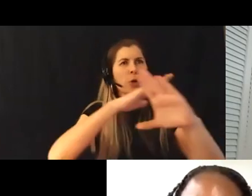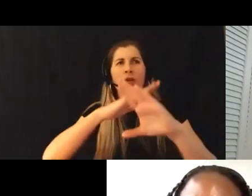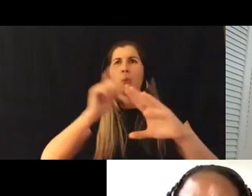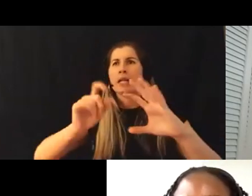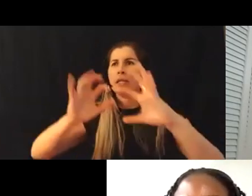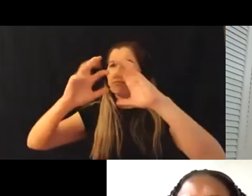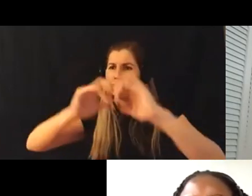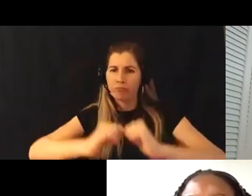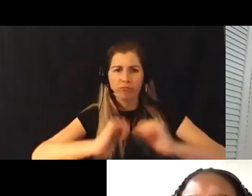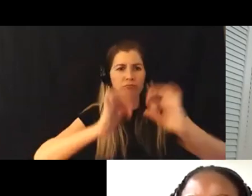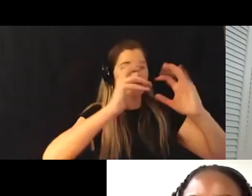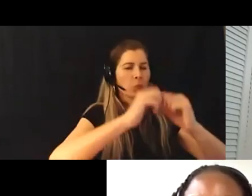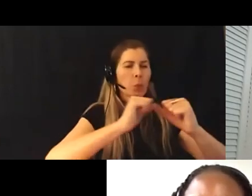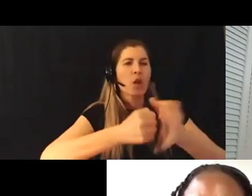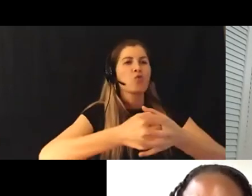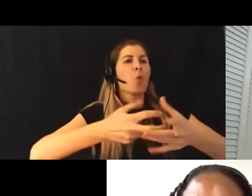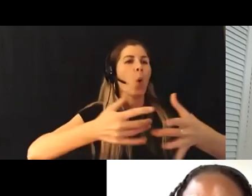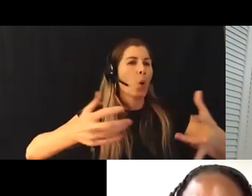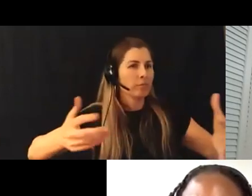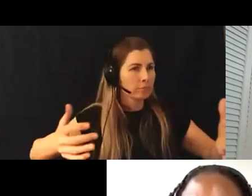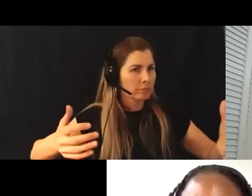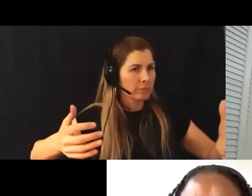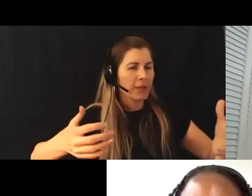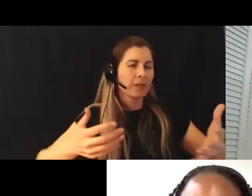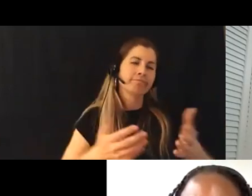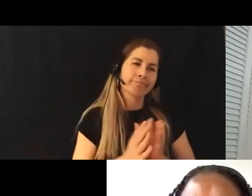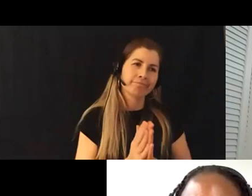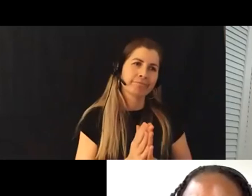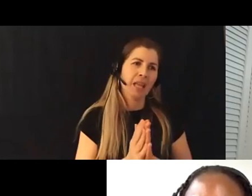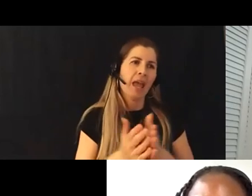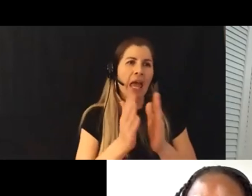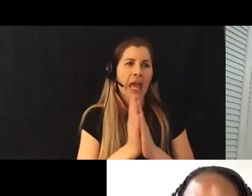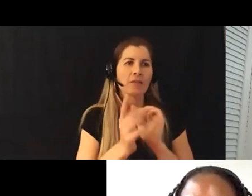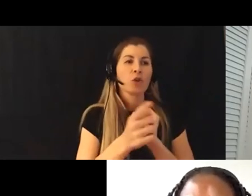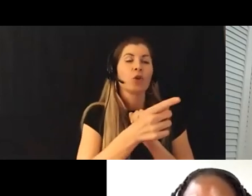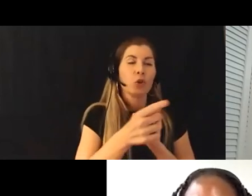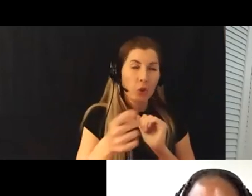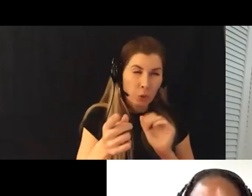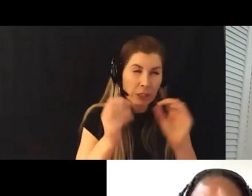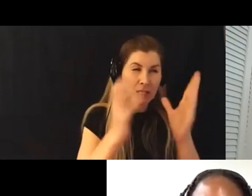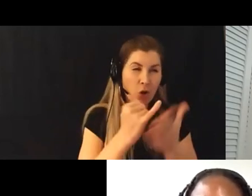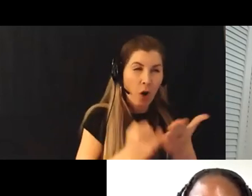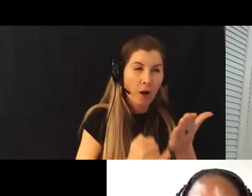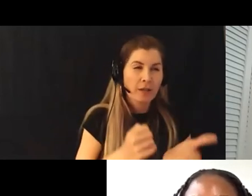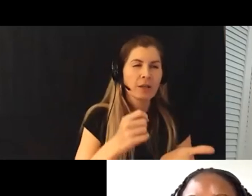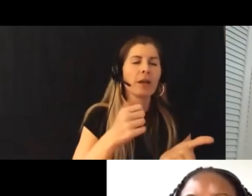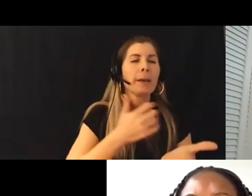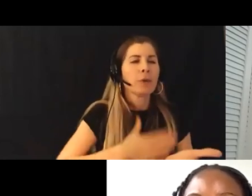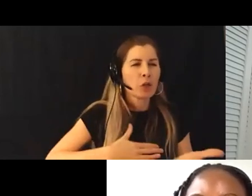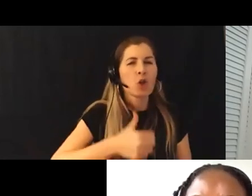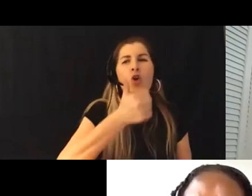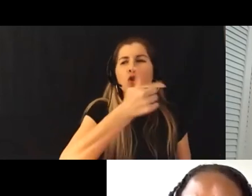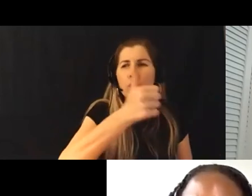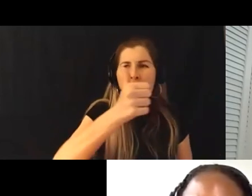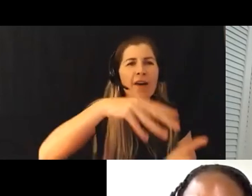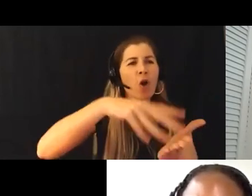field. And I would ask that you, as teaching artists, educate yourself about the field, about